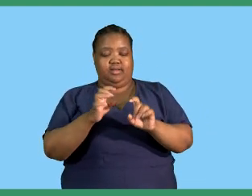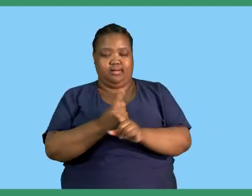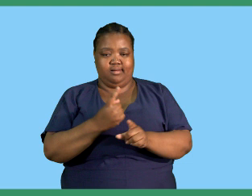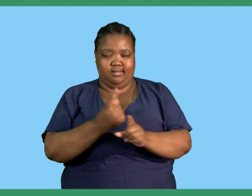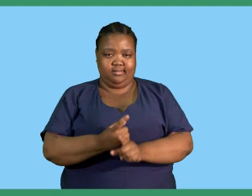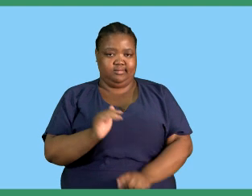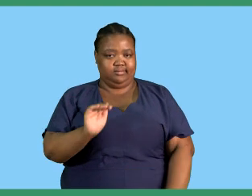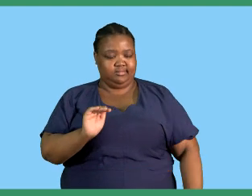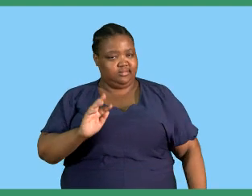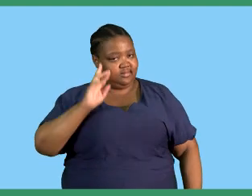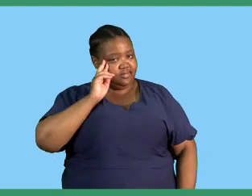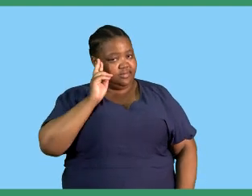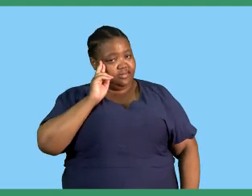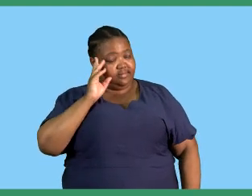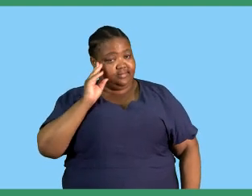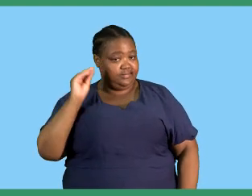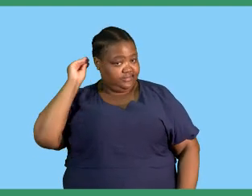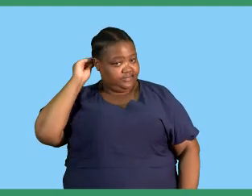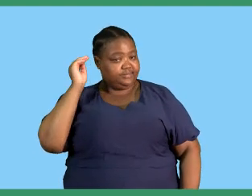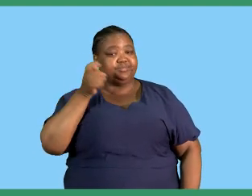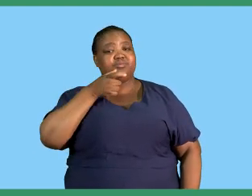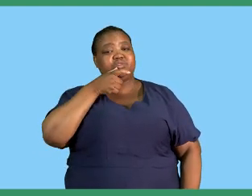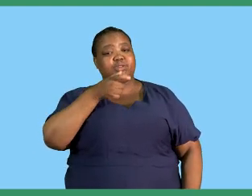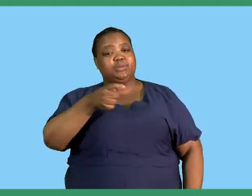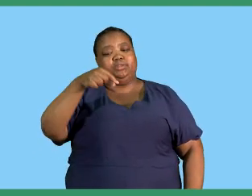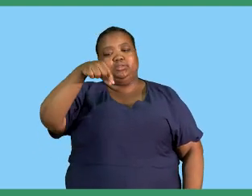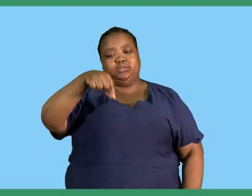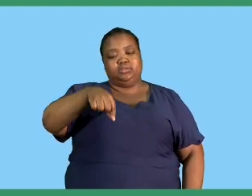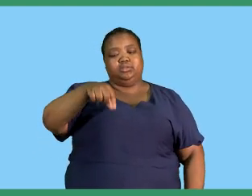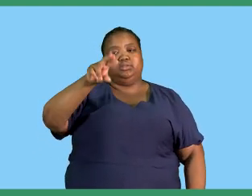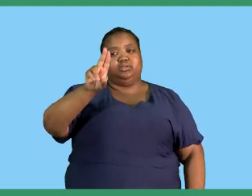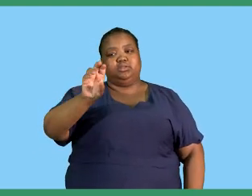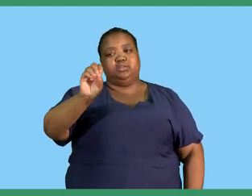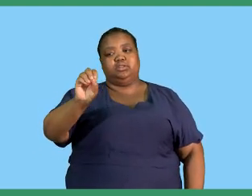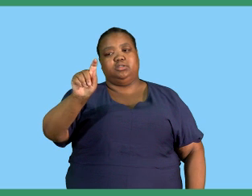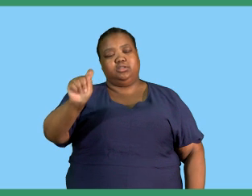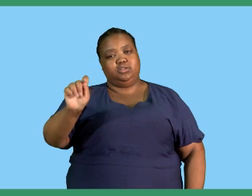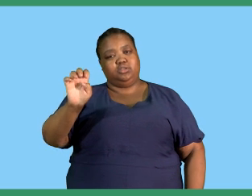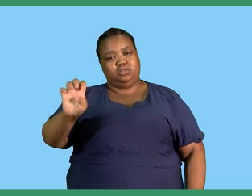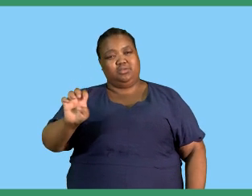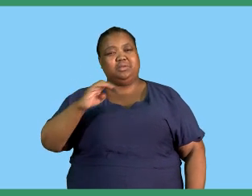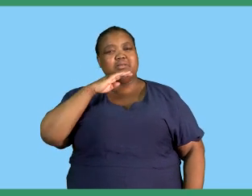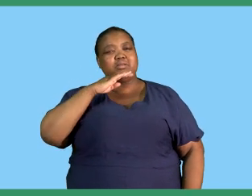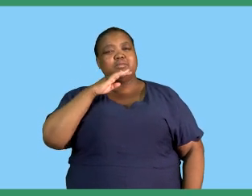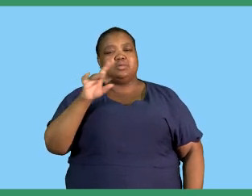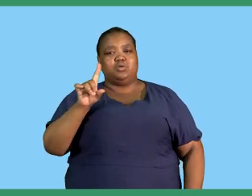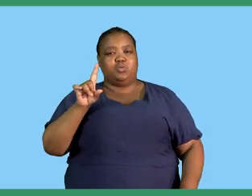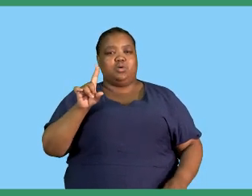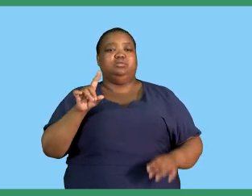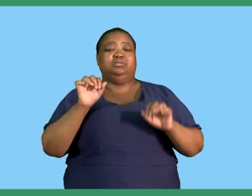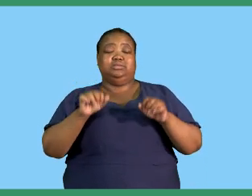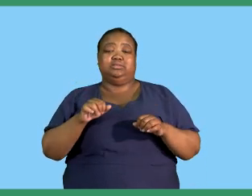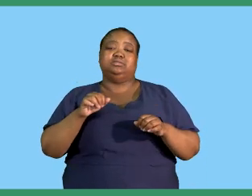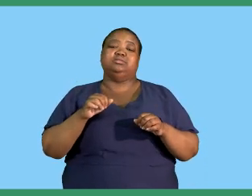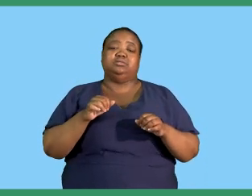always emphasize this when they say quote. Like here, the question says quote 3 steps. What does quote mean? Quote,